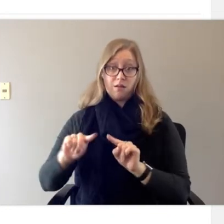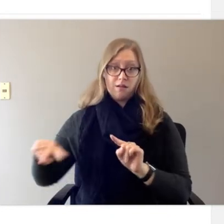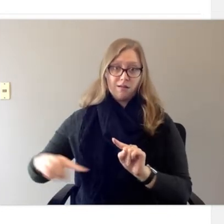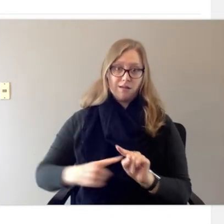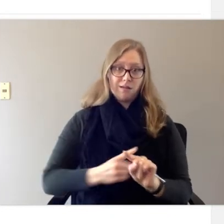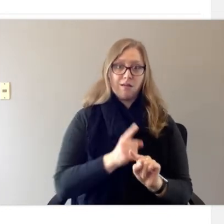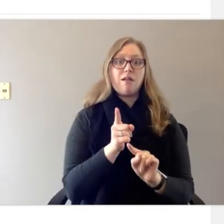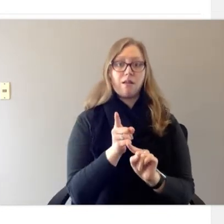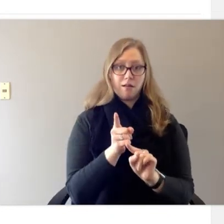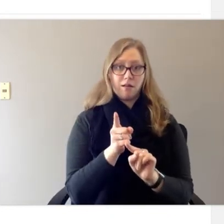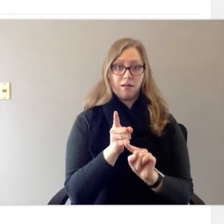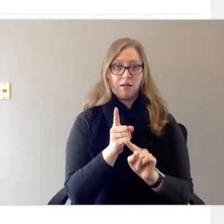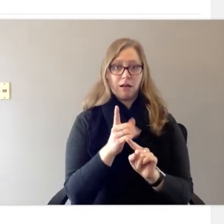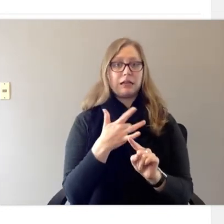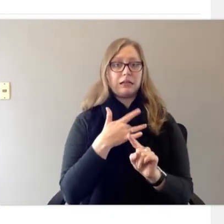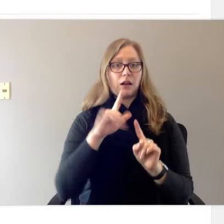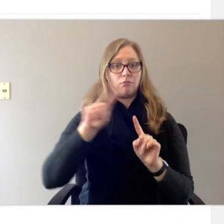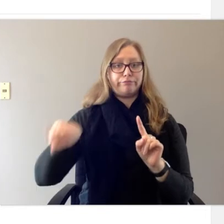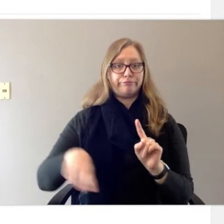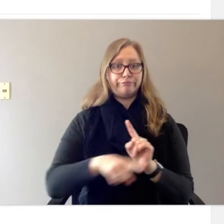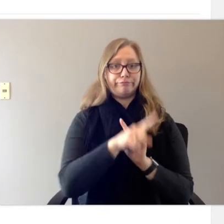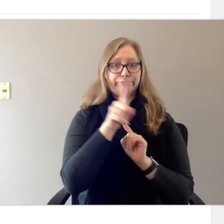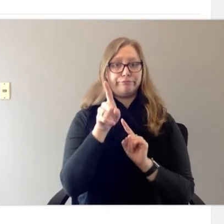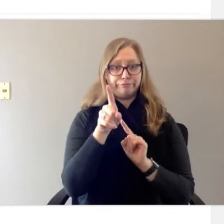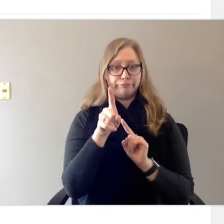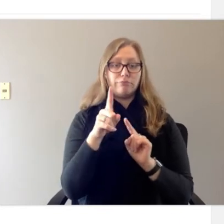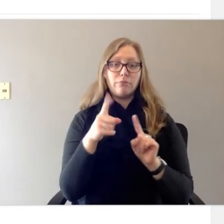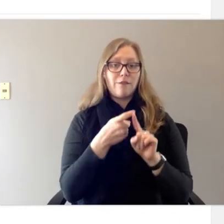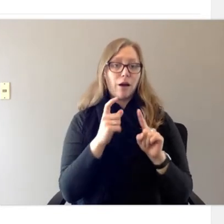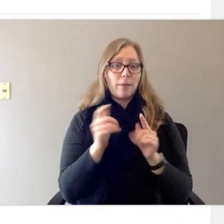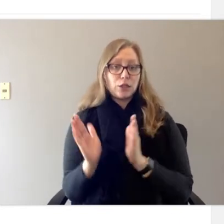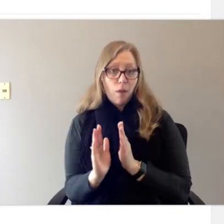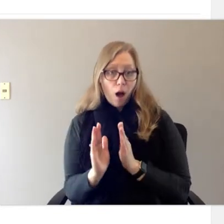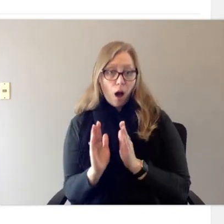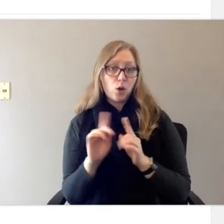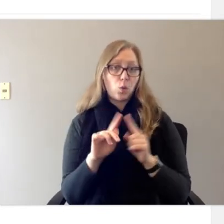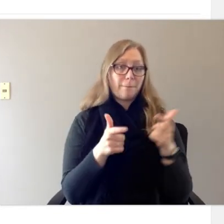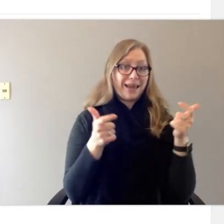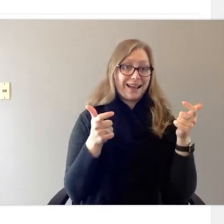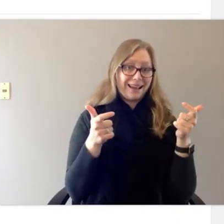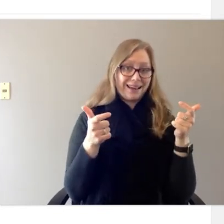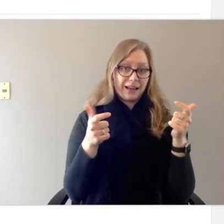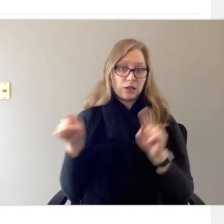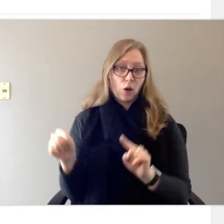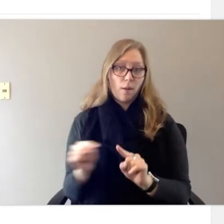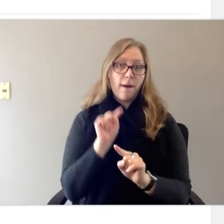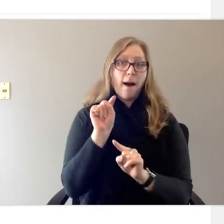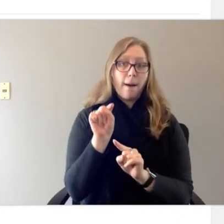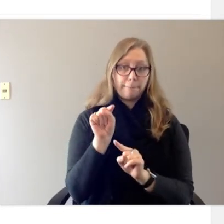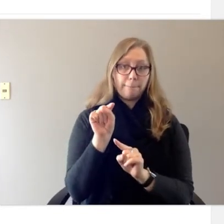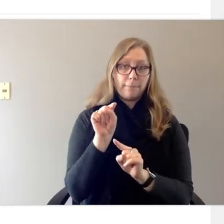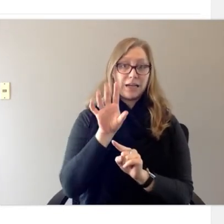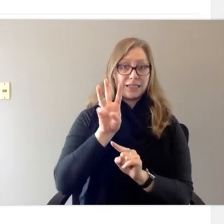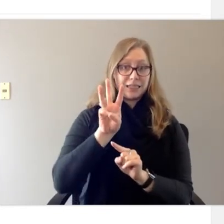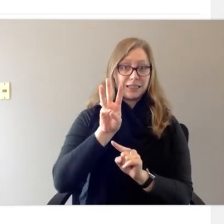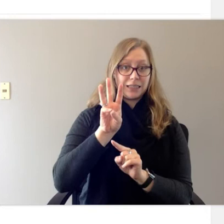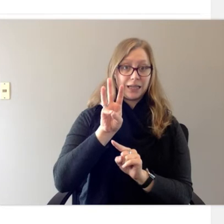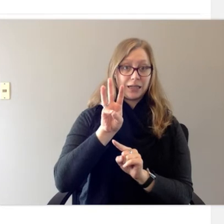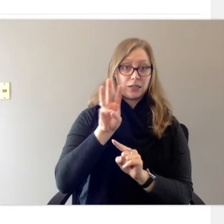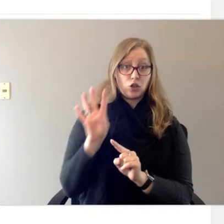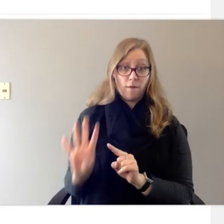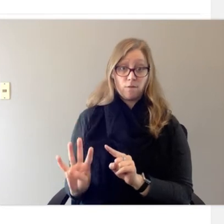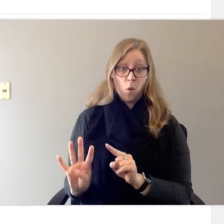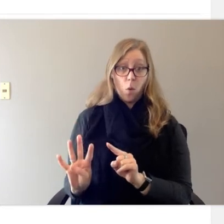from smallest to largest. So here I have the side that's 6, so I'm going 4 to